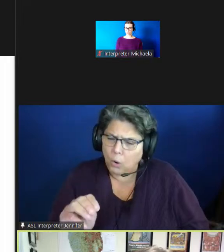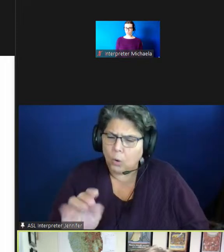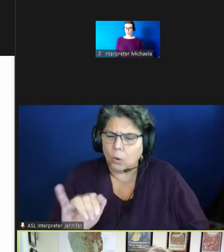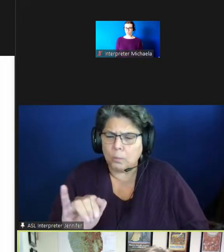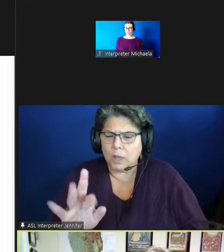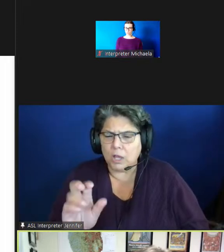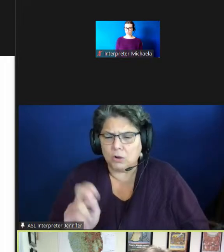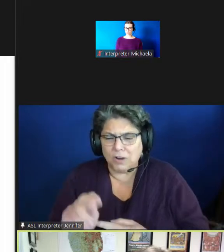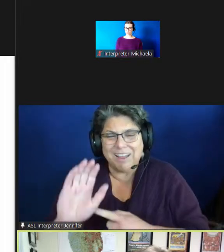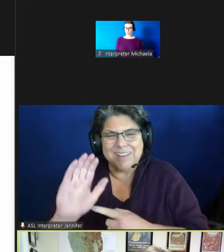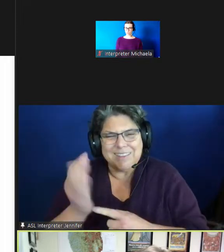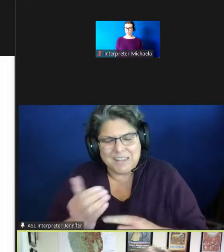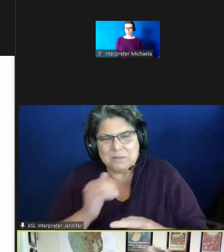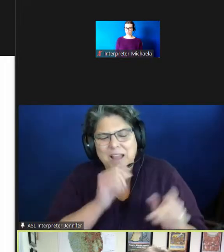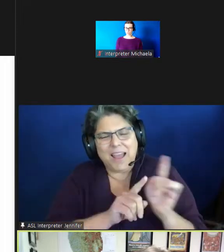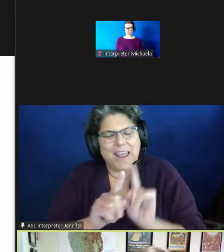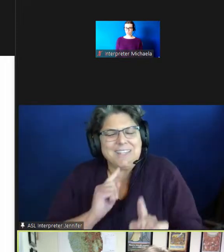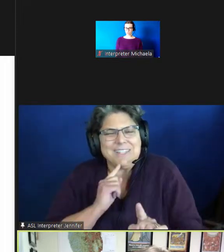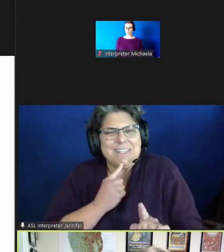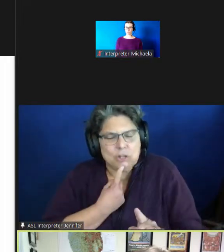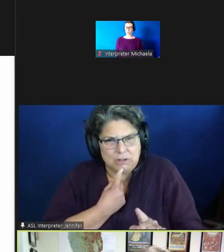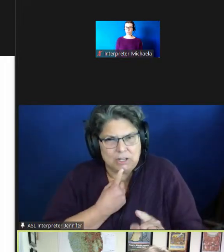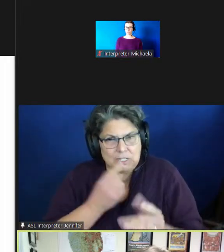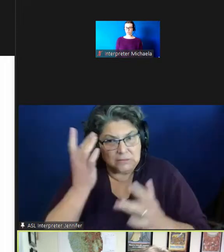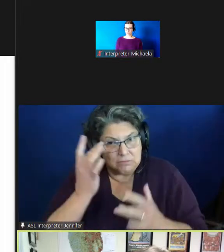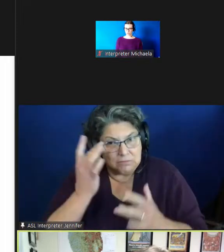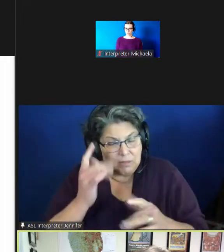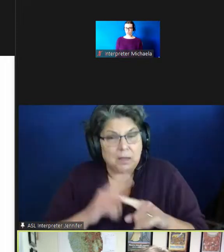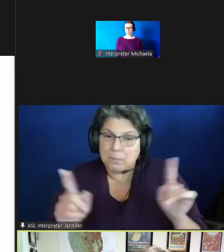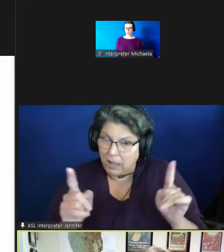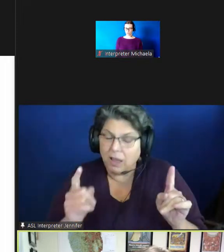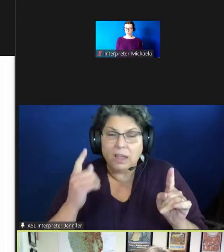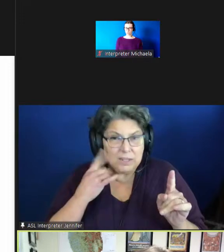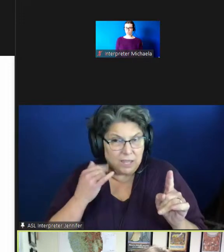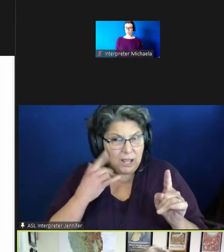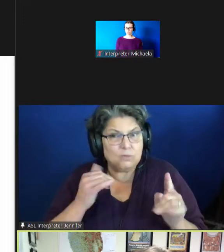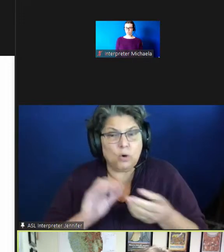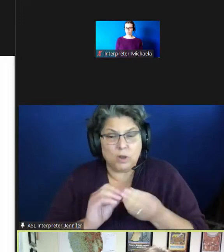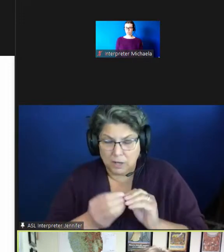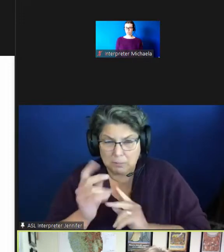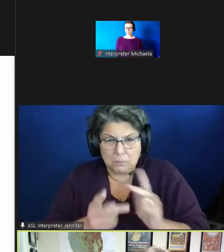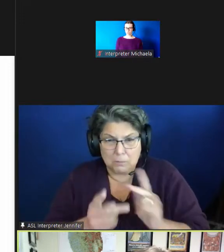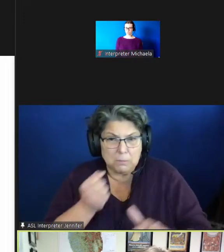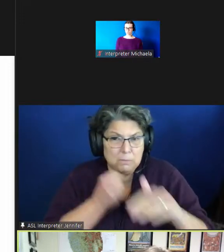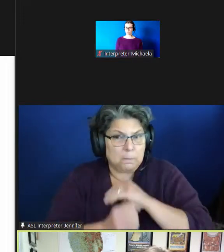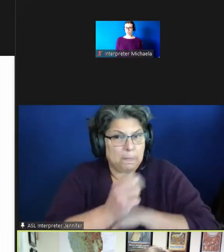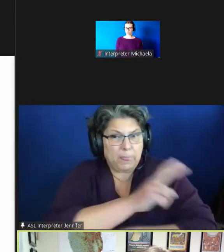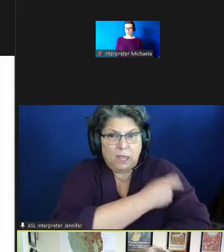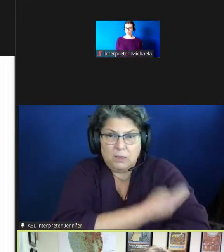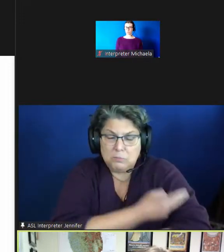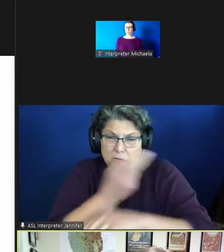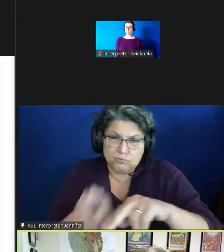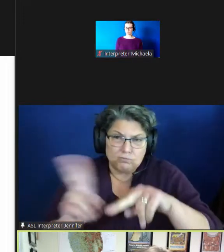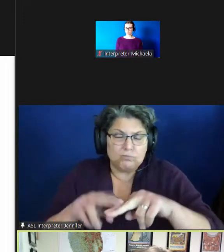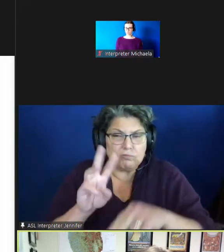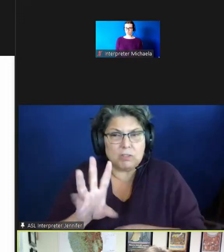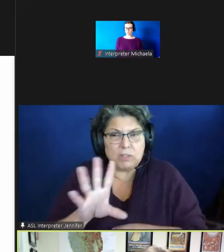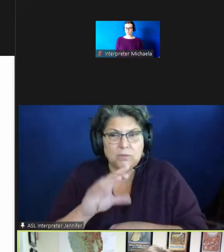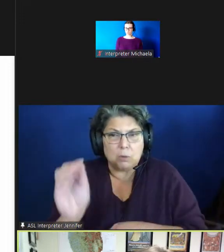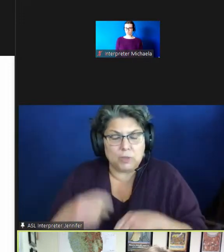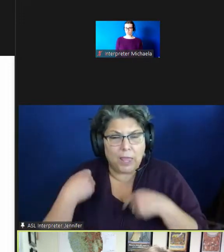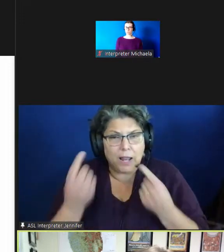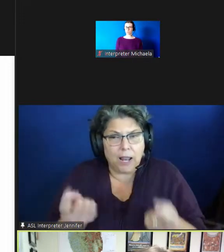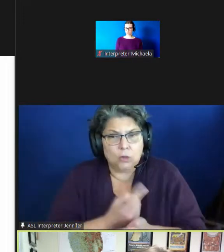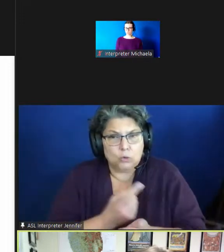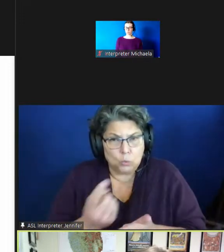less severe. Nevertheless, California hospitalizations have risen by 65% in the last week,